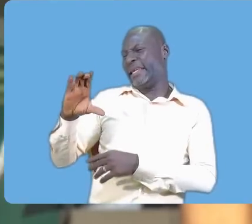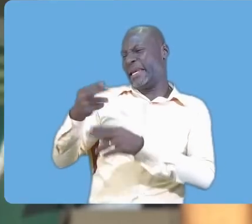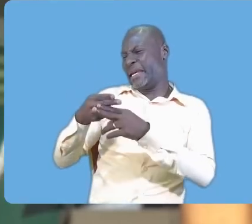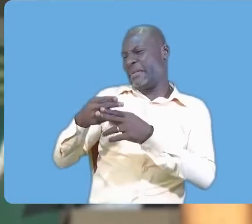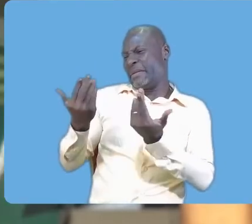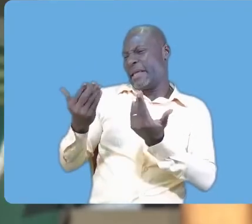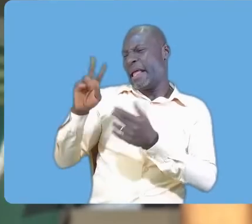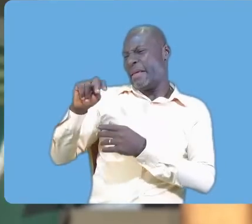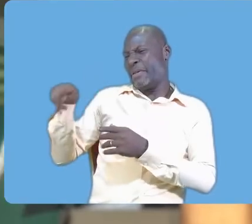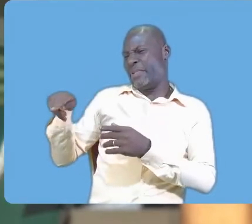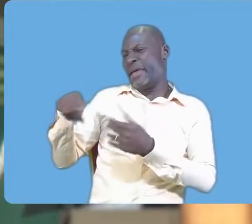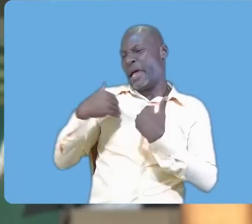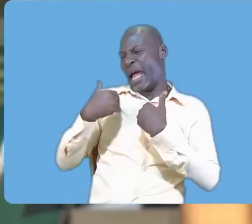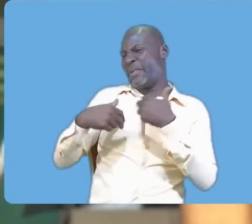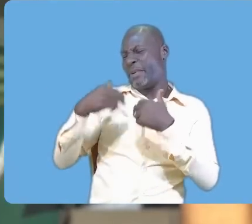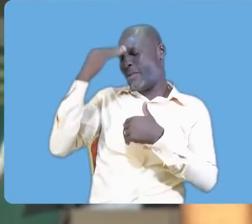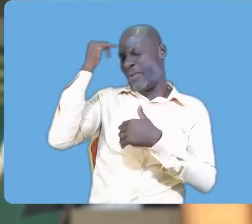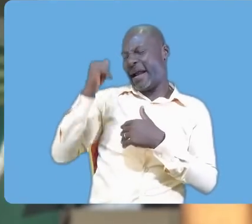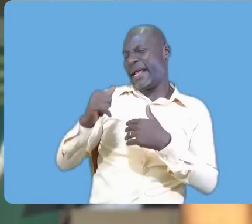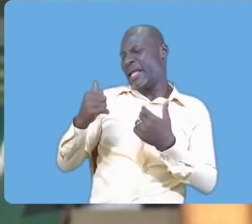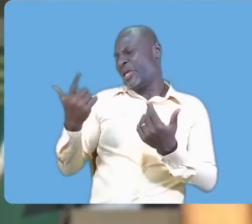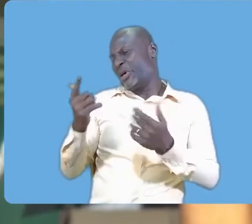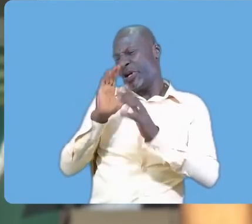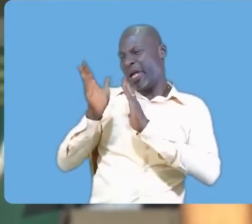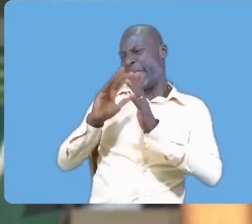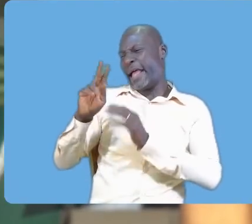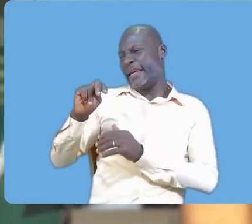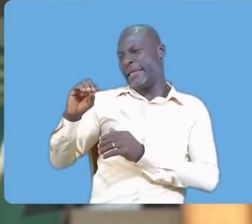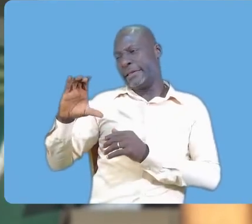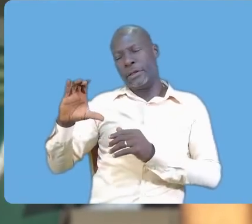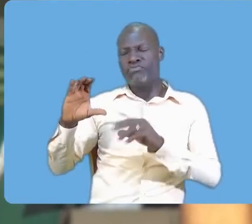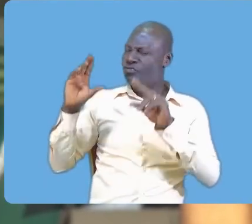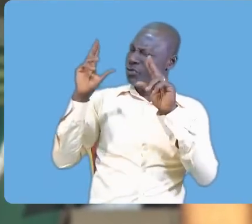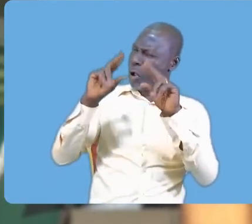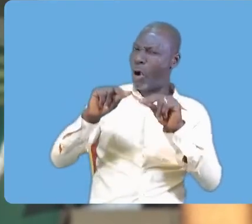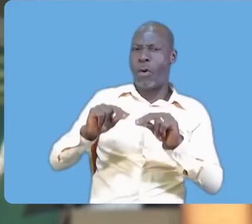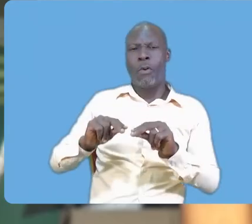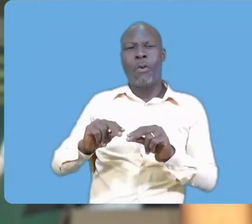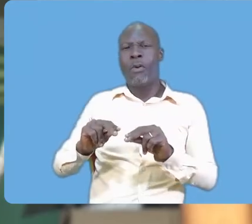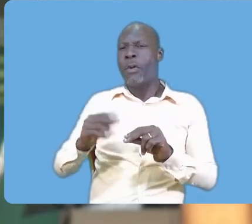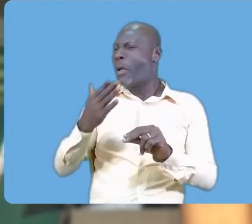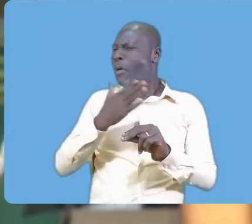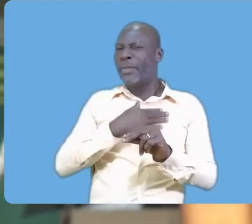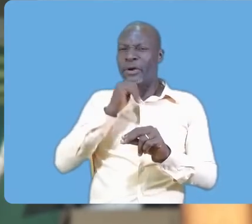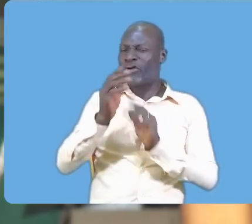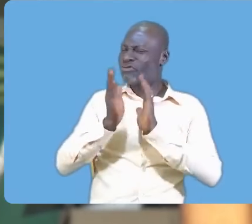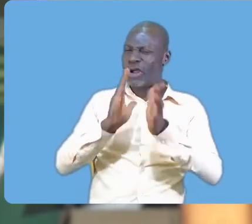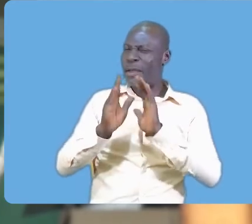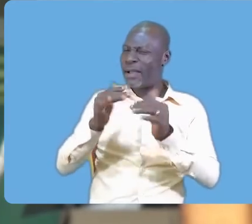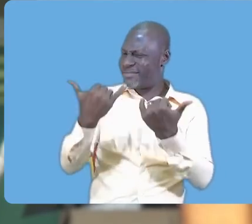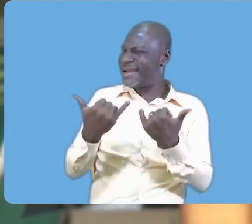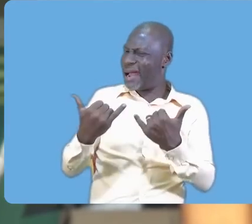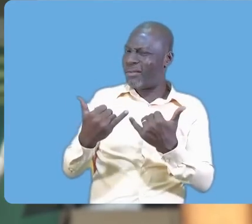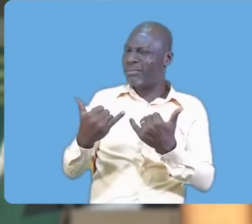na MPP 4 e na omo wa ban mu ade omo aye ne twasa wo ka da bi asaba me ne wo ka no enye nenko asem e na me ne wo